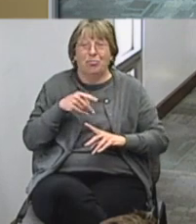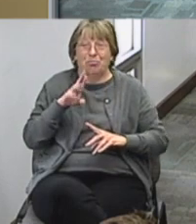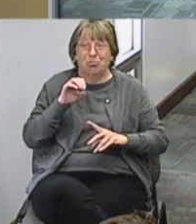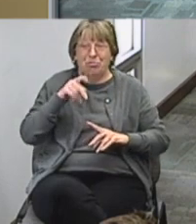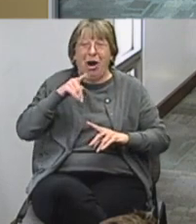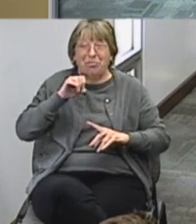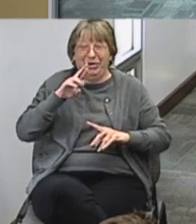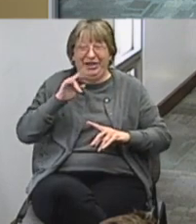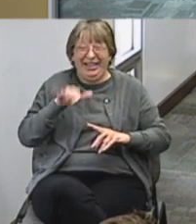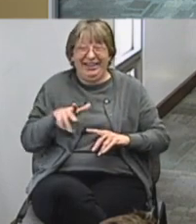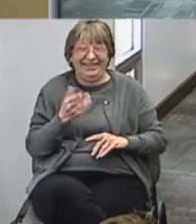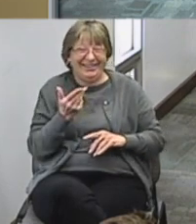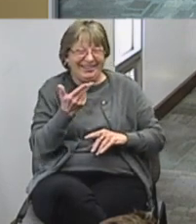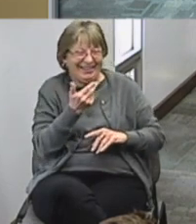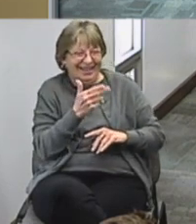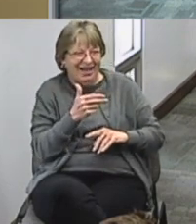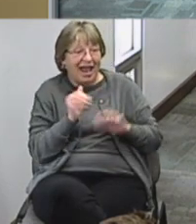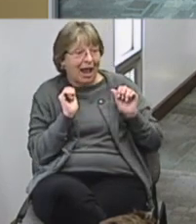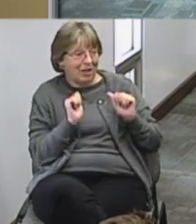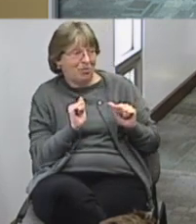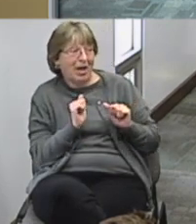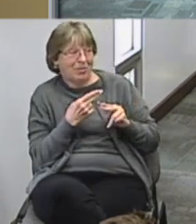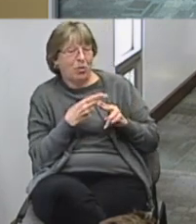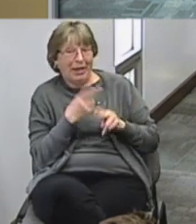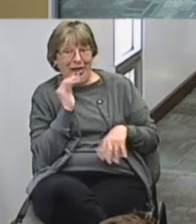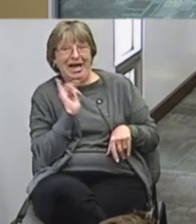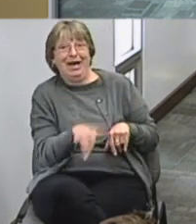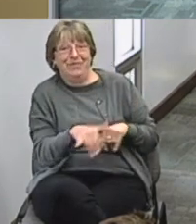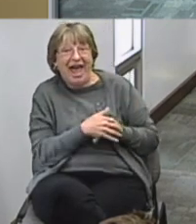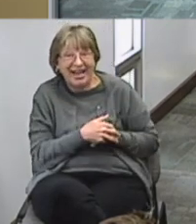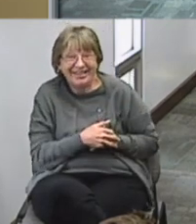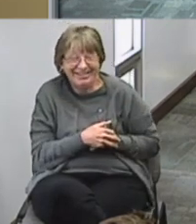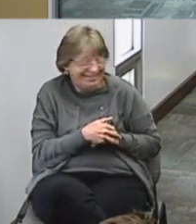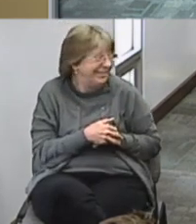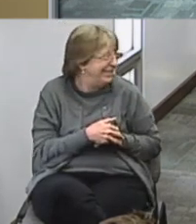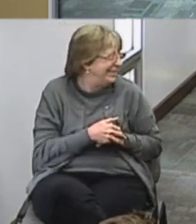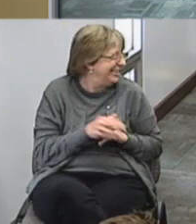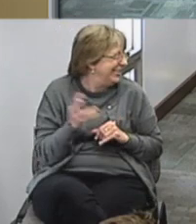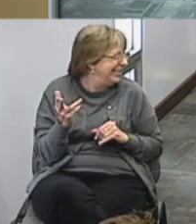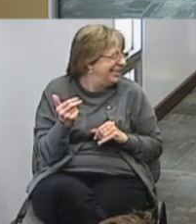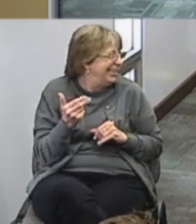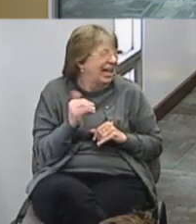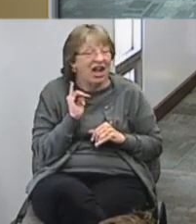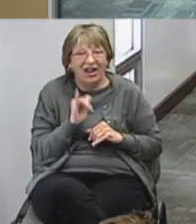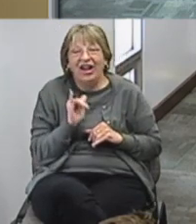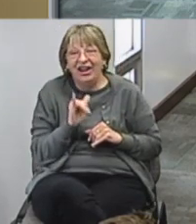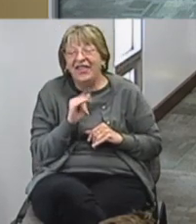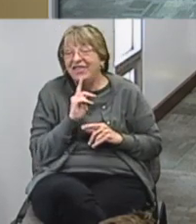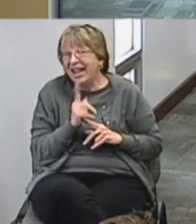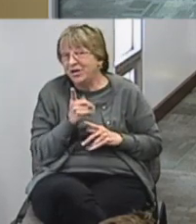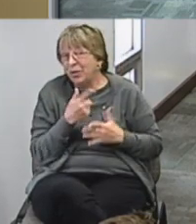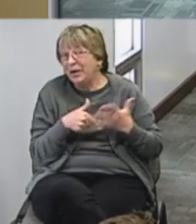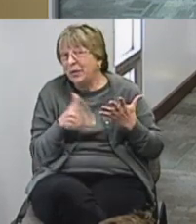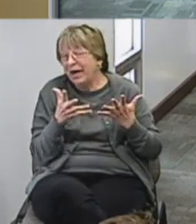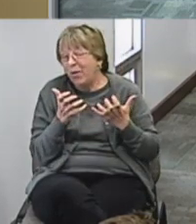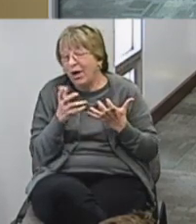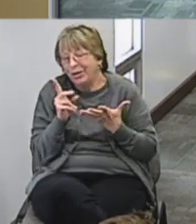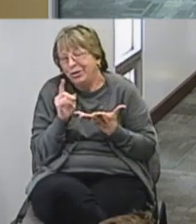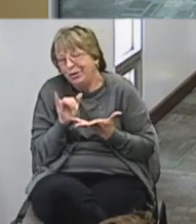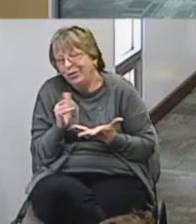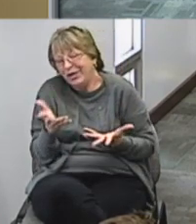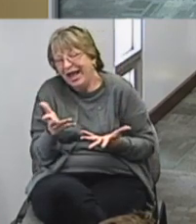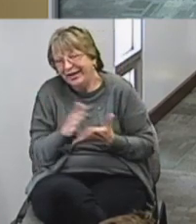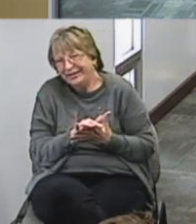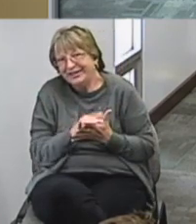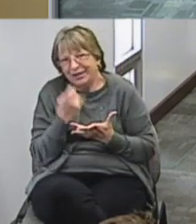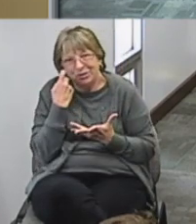Yeah. Maybe So we that- could even name it. yeah. Yeah. Well, So that's really what I wanted to Very do good. there. That was just kind of